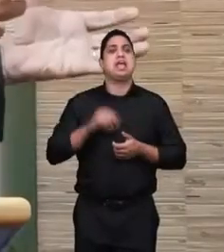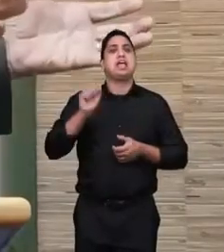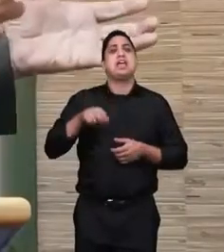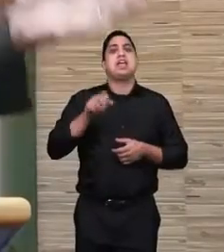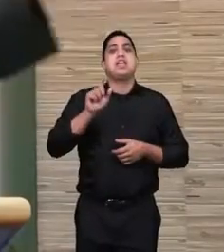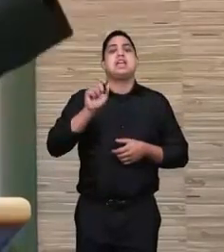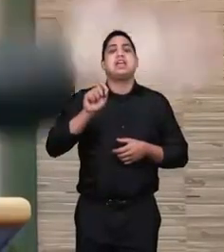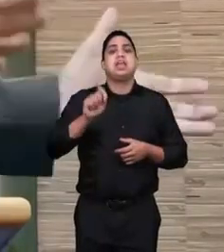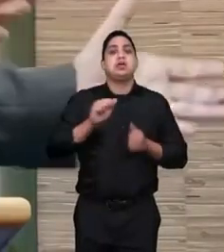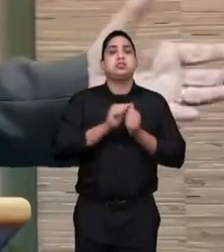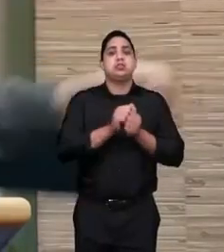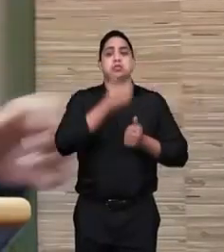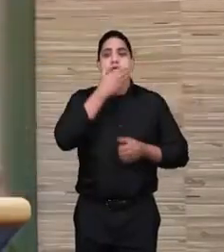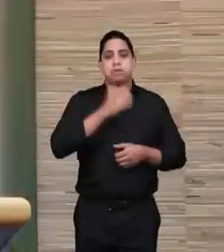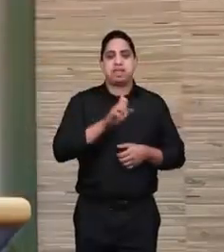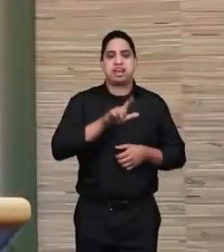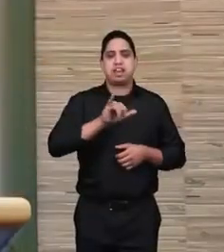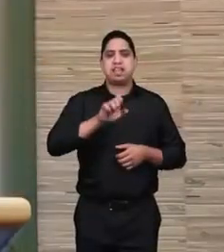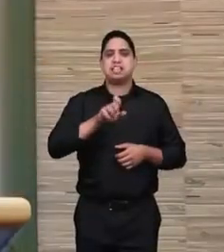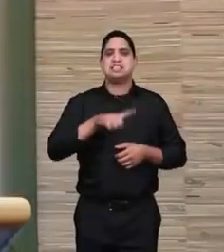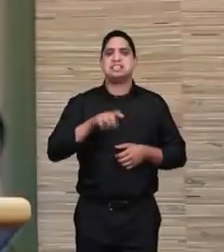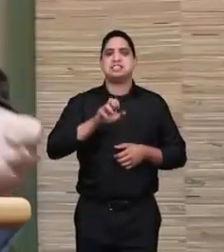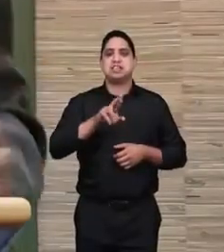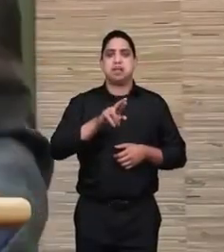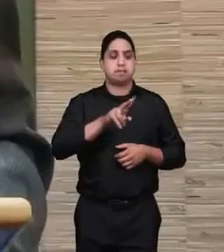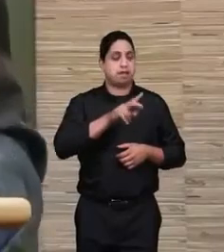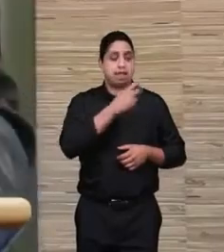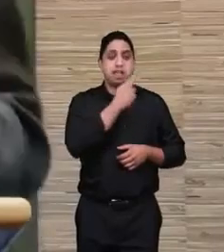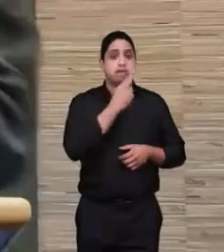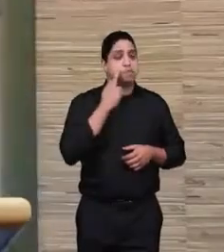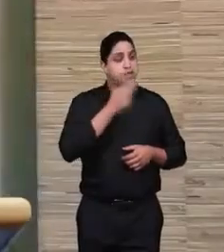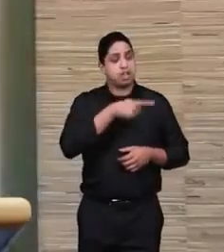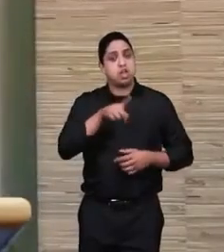took Rebekah? Who was waiting? Isaac.